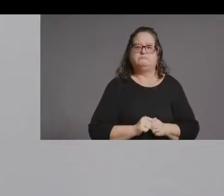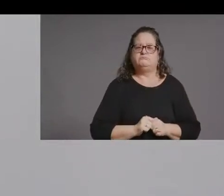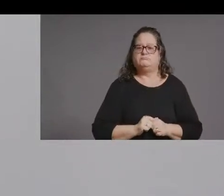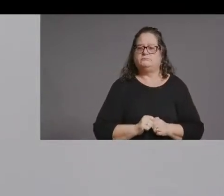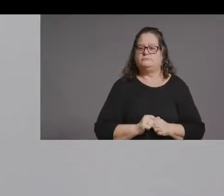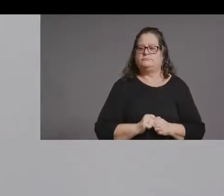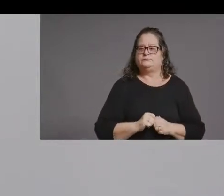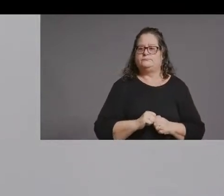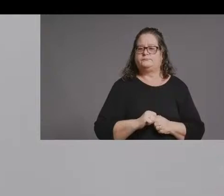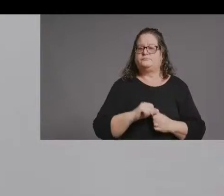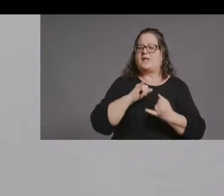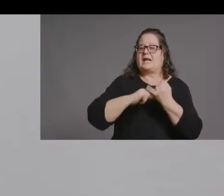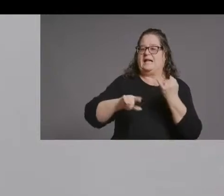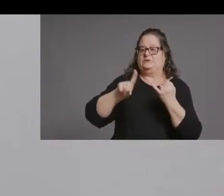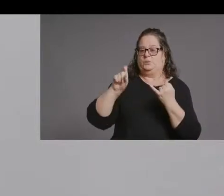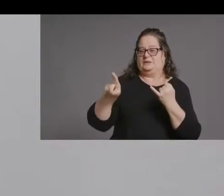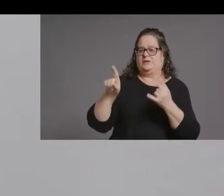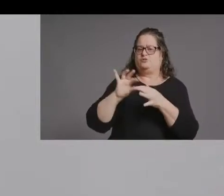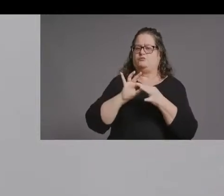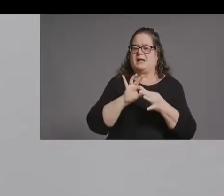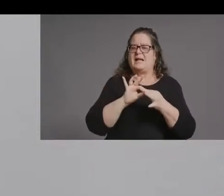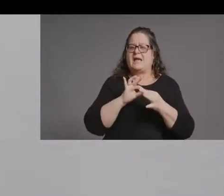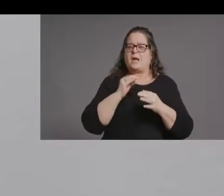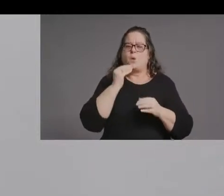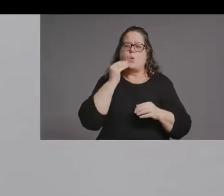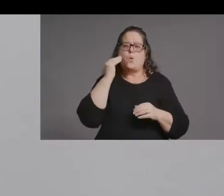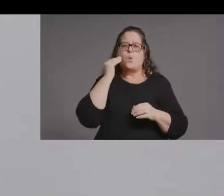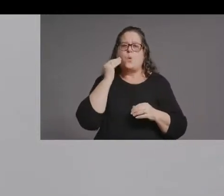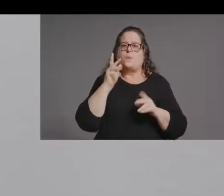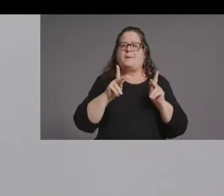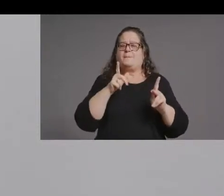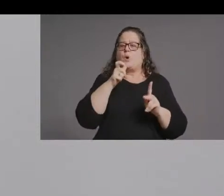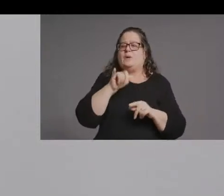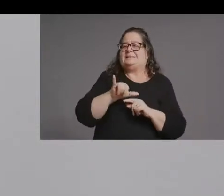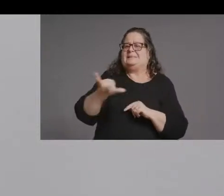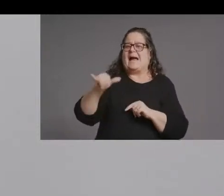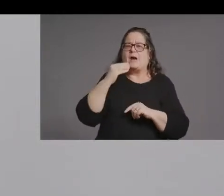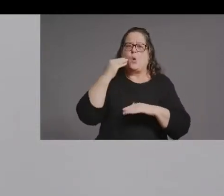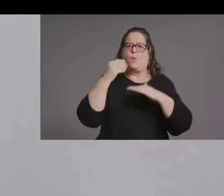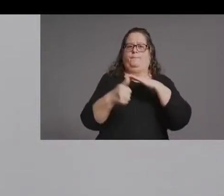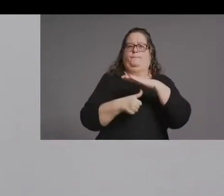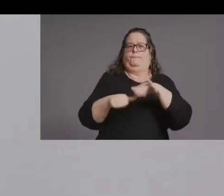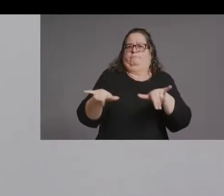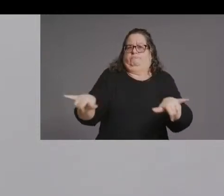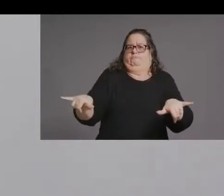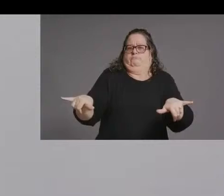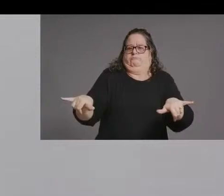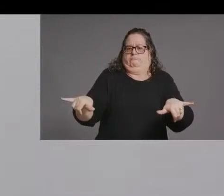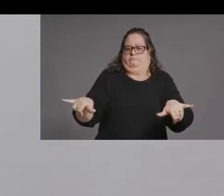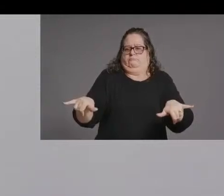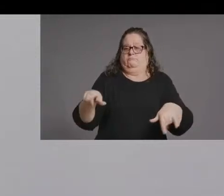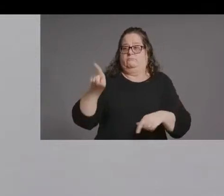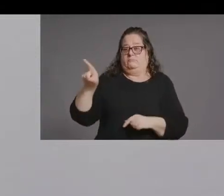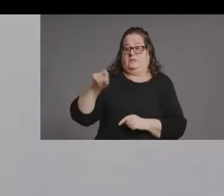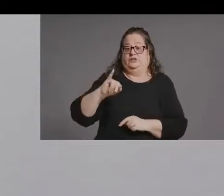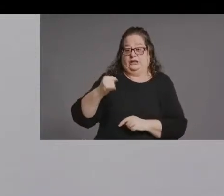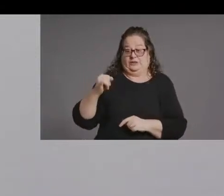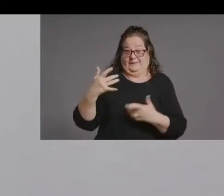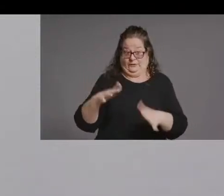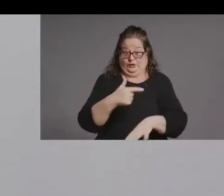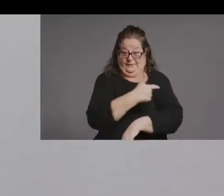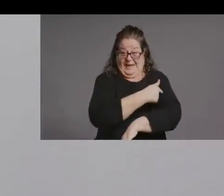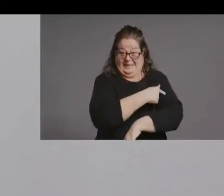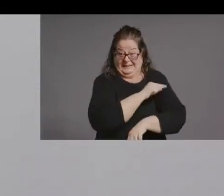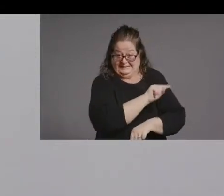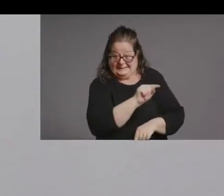in getting our homebound folks vaccinated. How are we going to offset that? So what we're looking at doing is we're